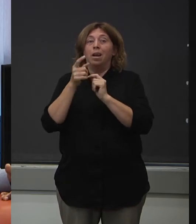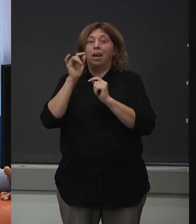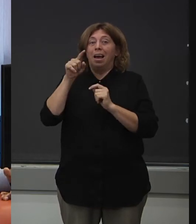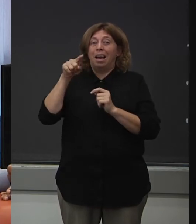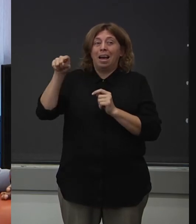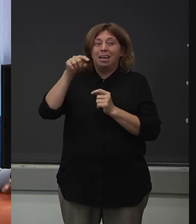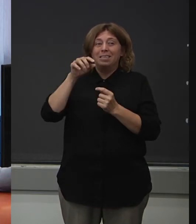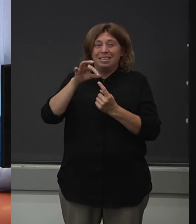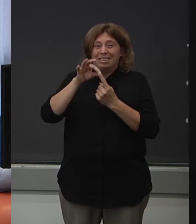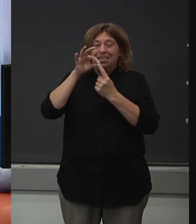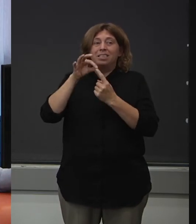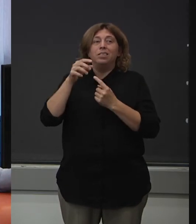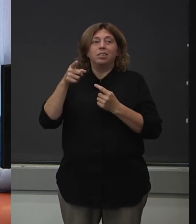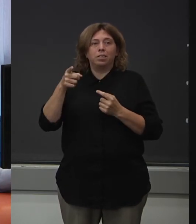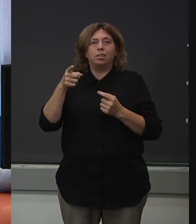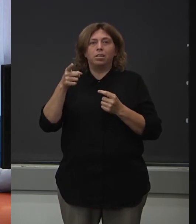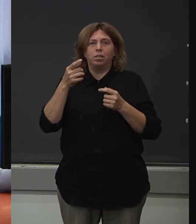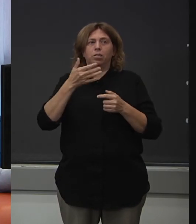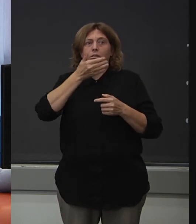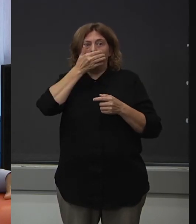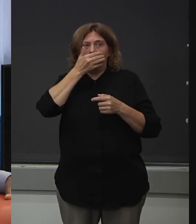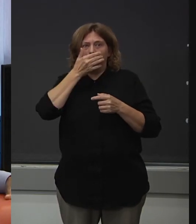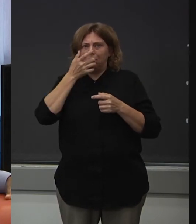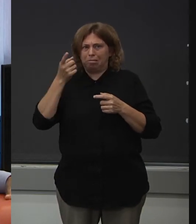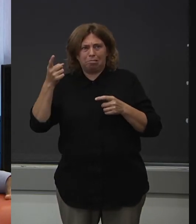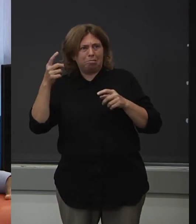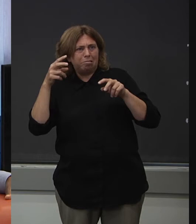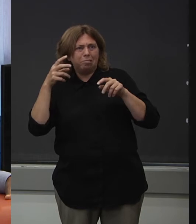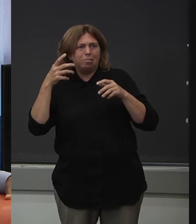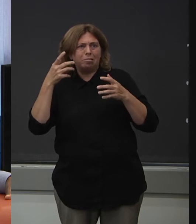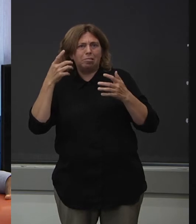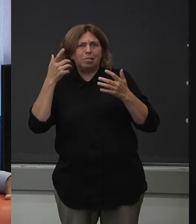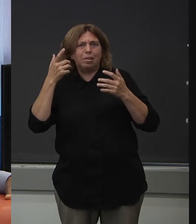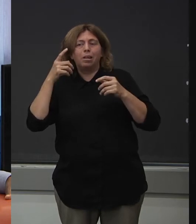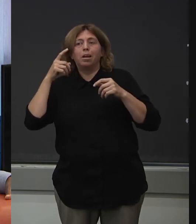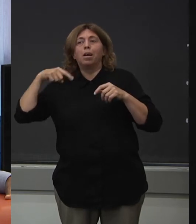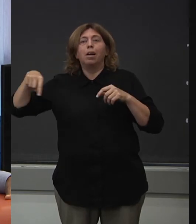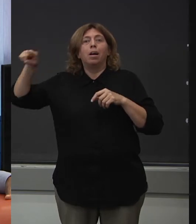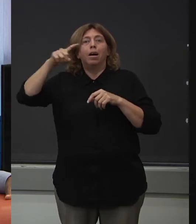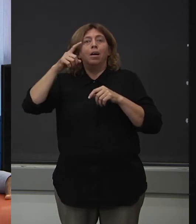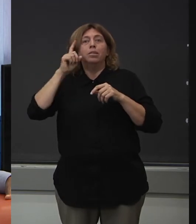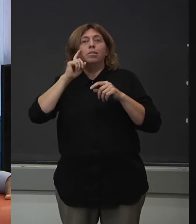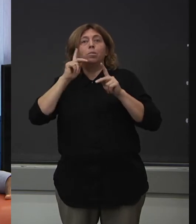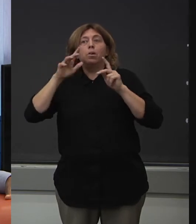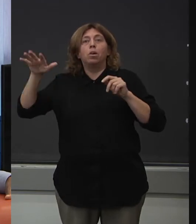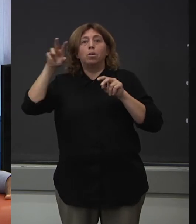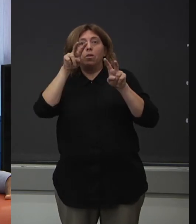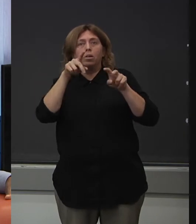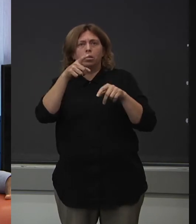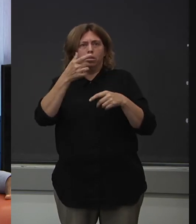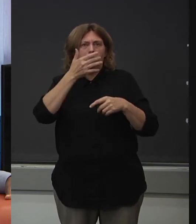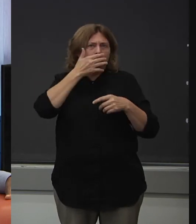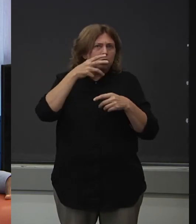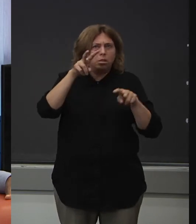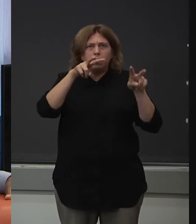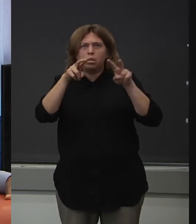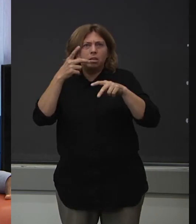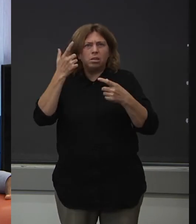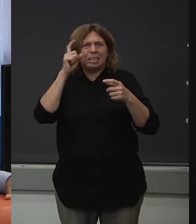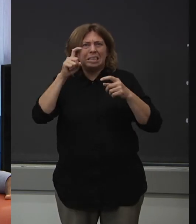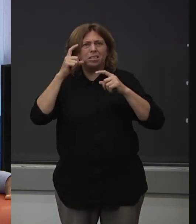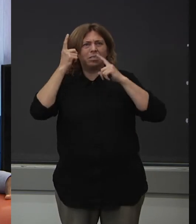well. Or in early learning education setting,